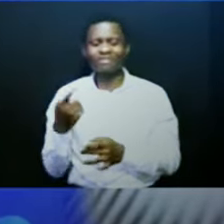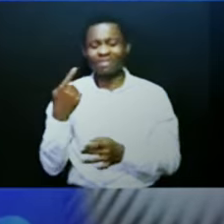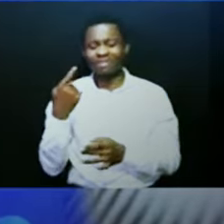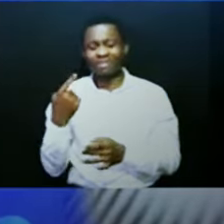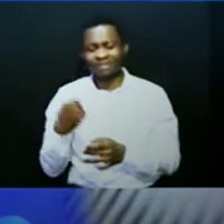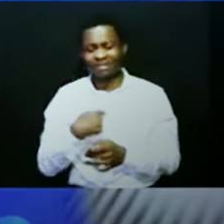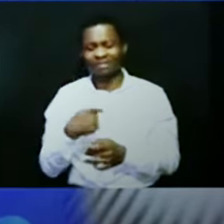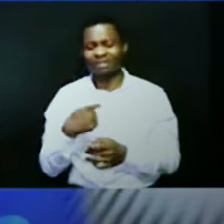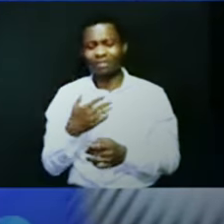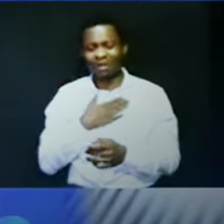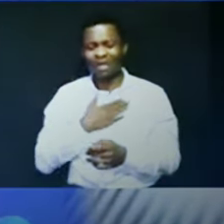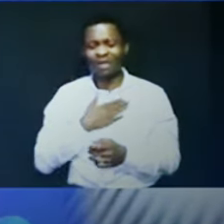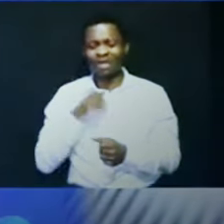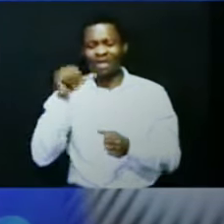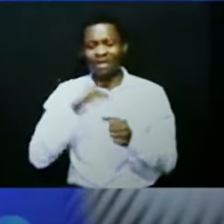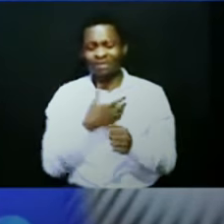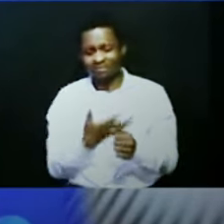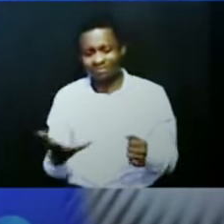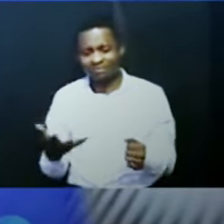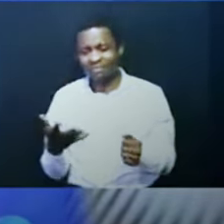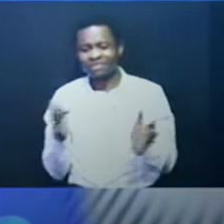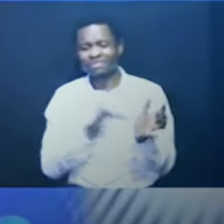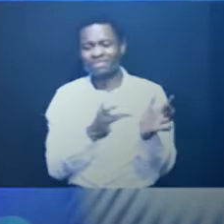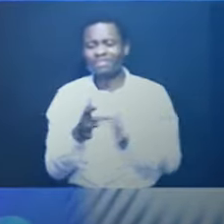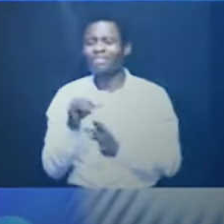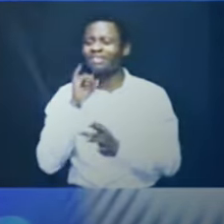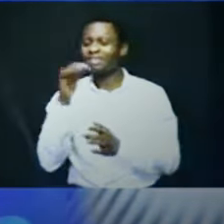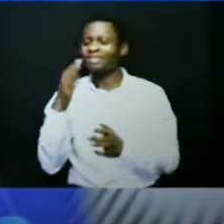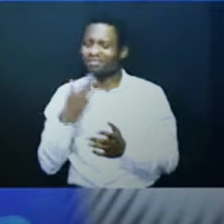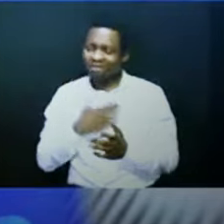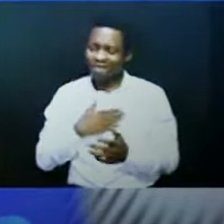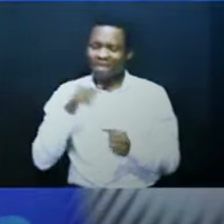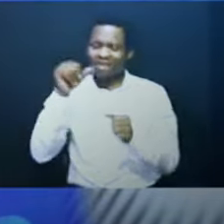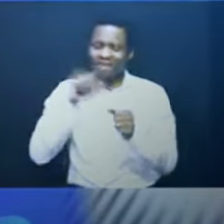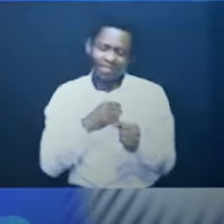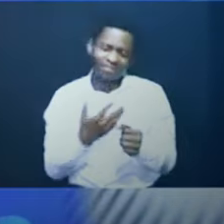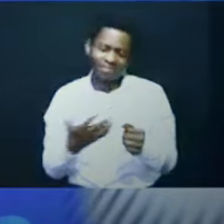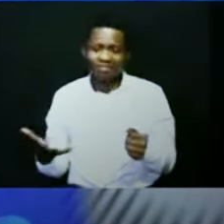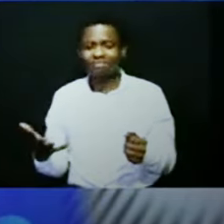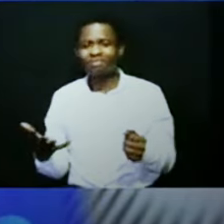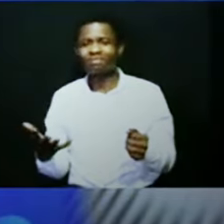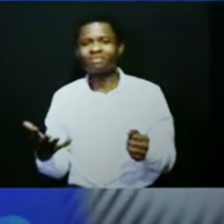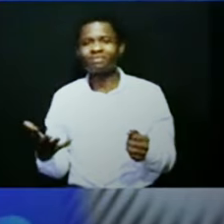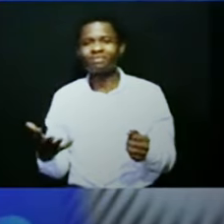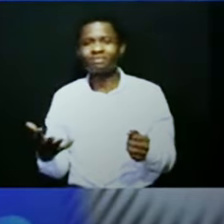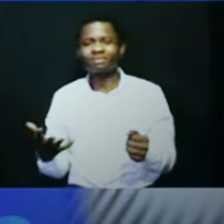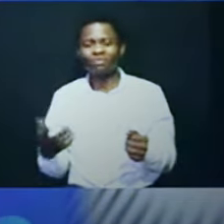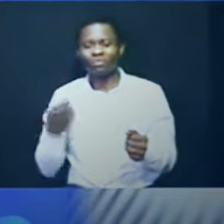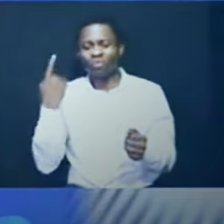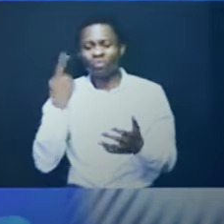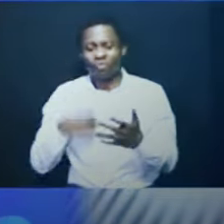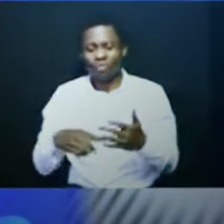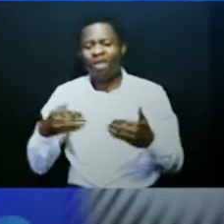Jesus, oh yeah, ma dingina, ni ami wo